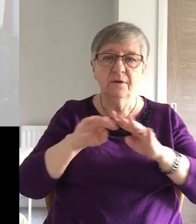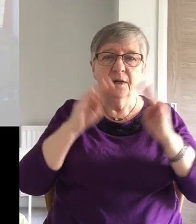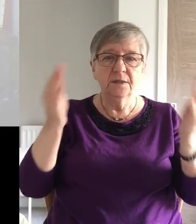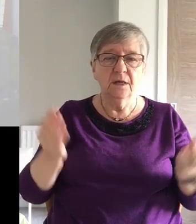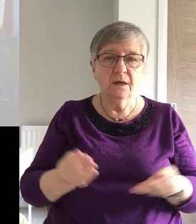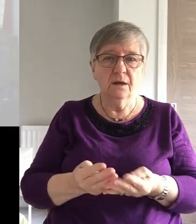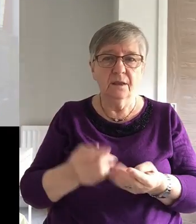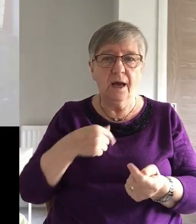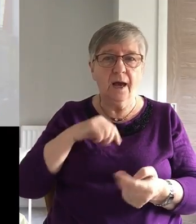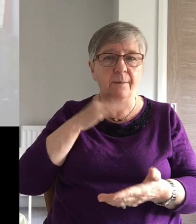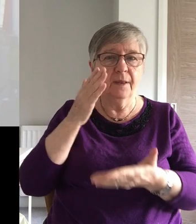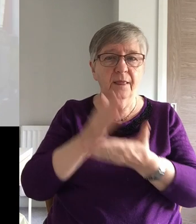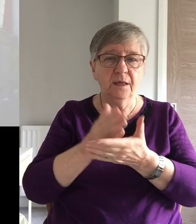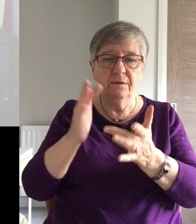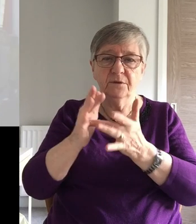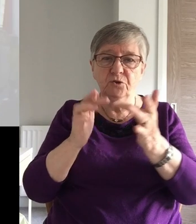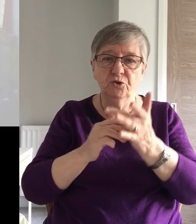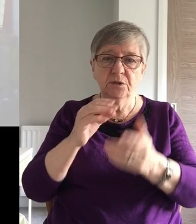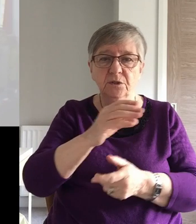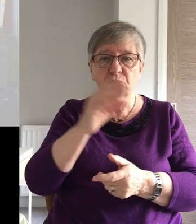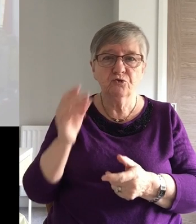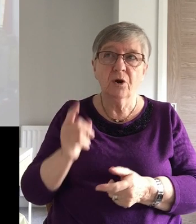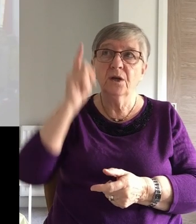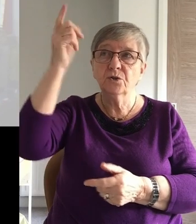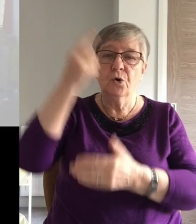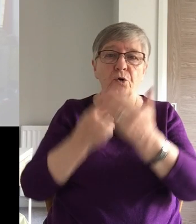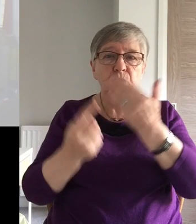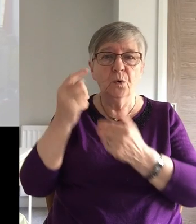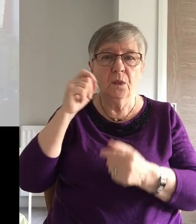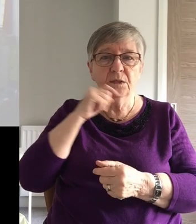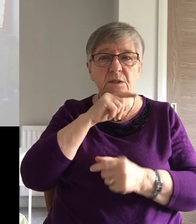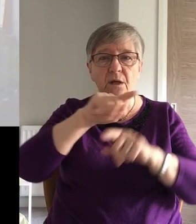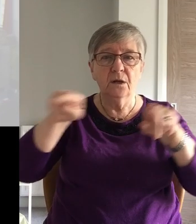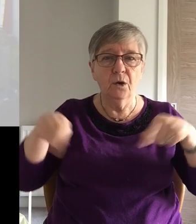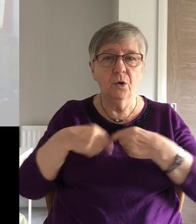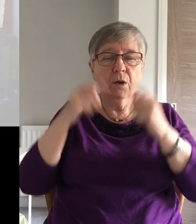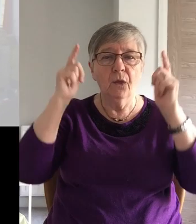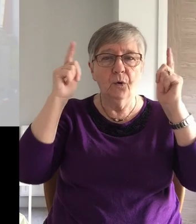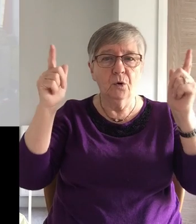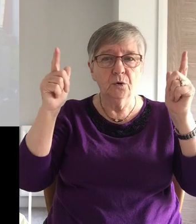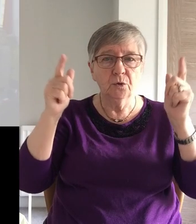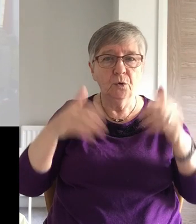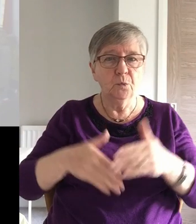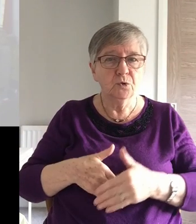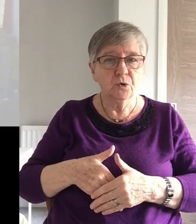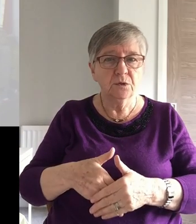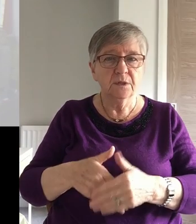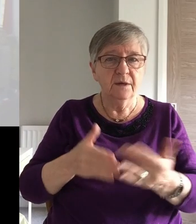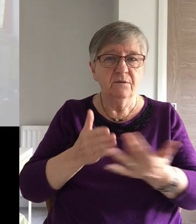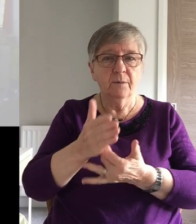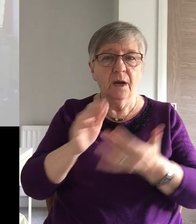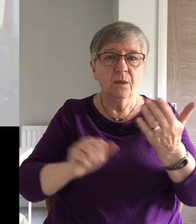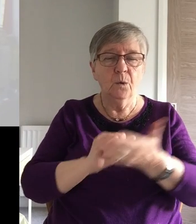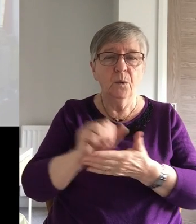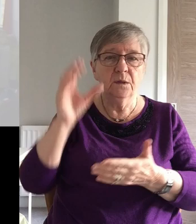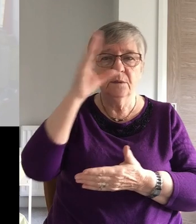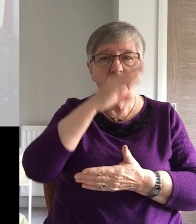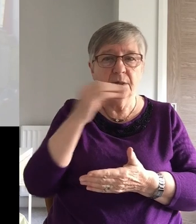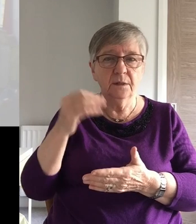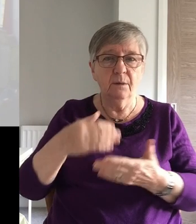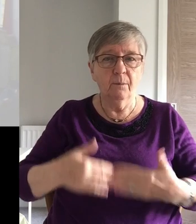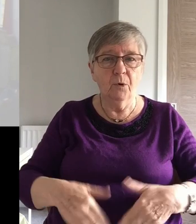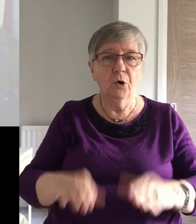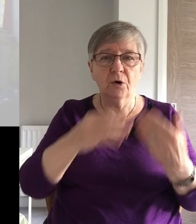and earth. I believe in Jesus Christ, God's only Son, our Lord, who was conceived by the Holy